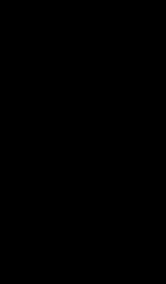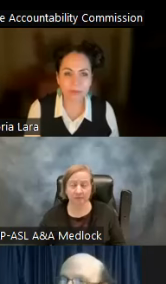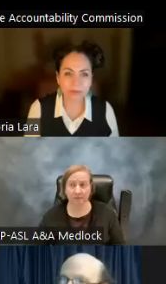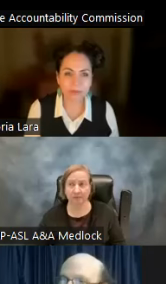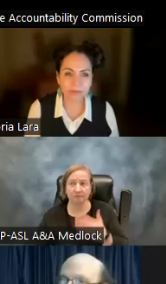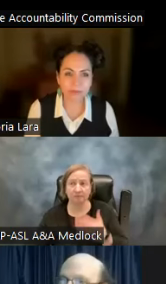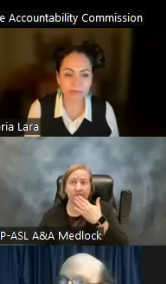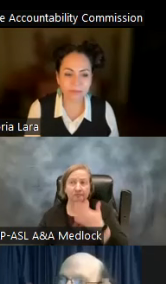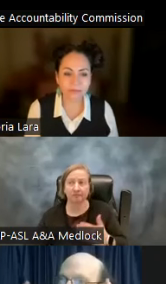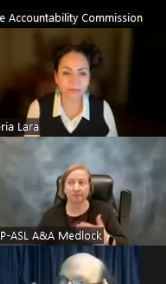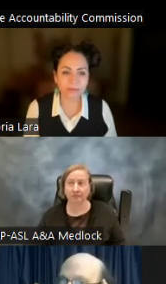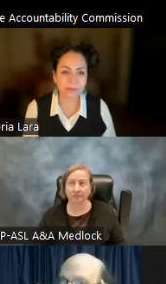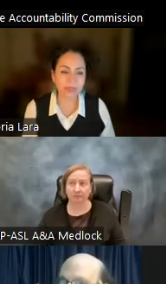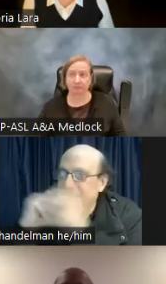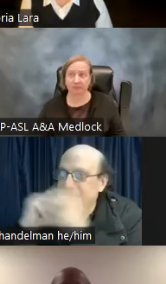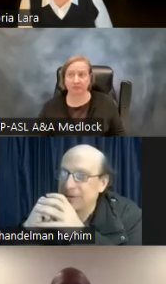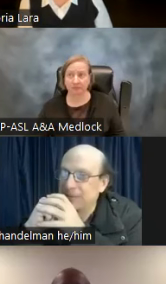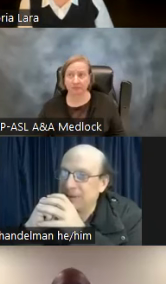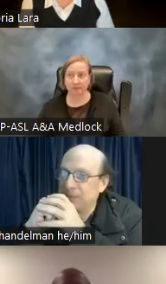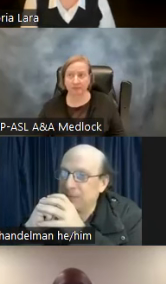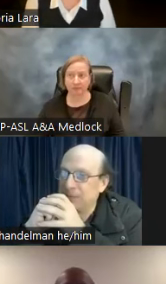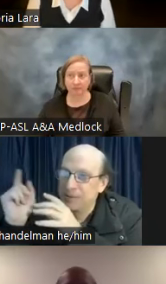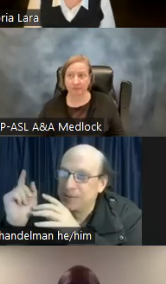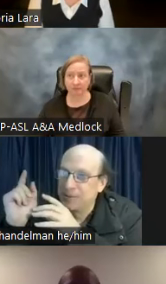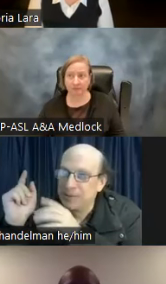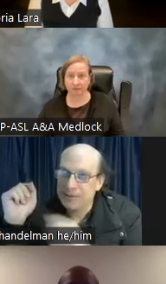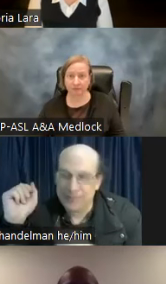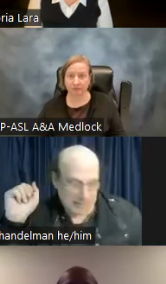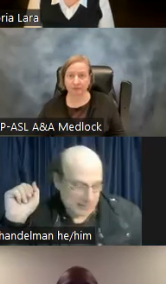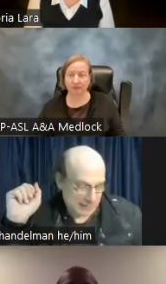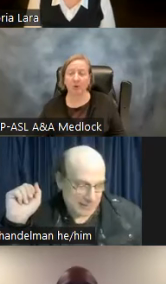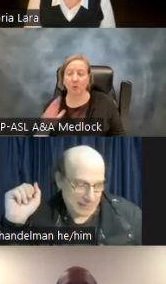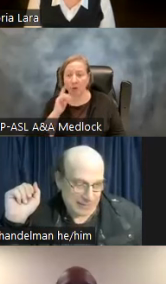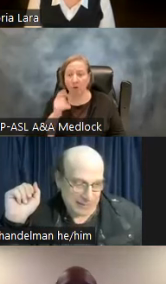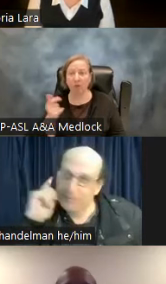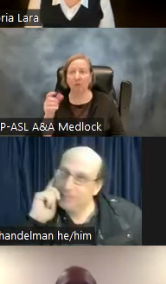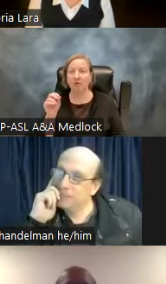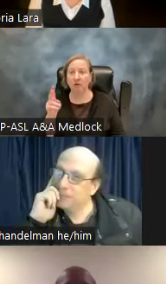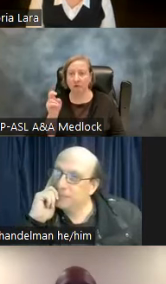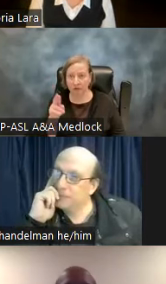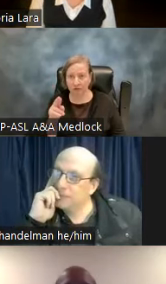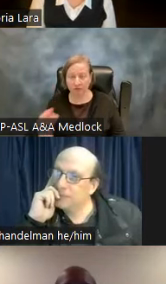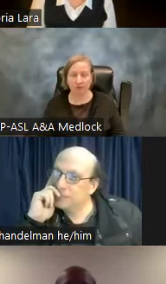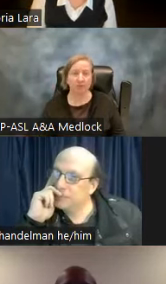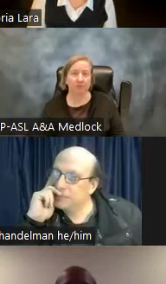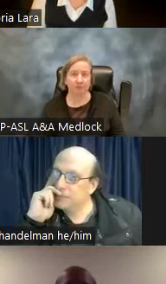Thank you. We will remove over. Can